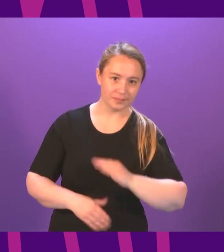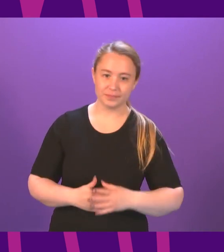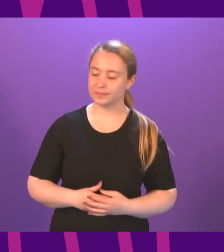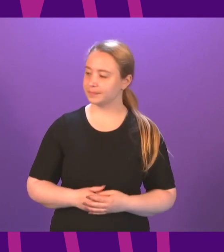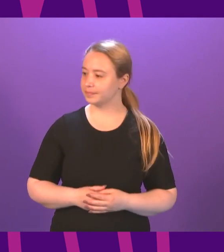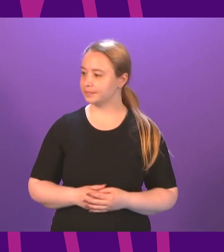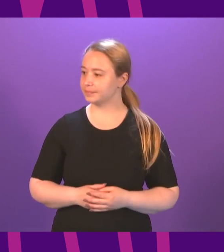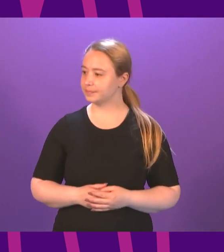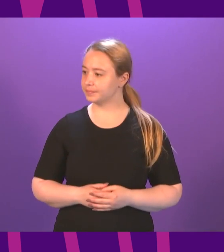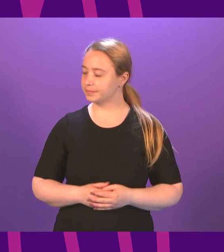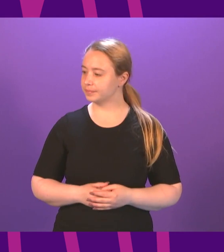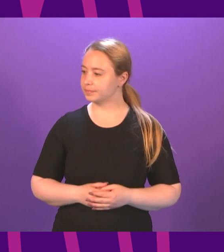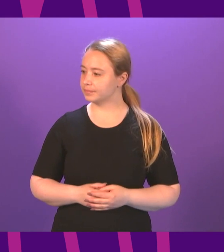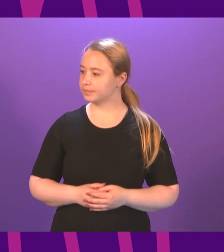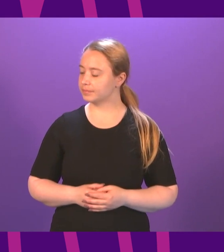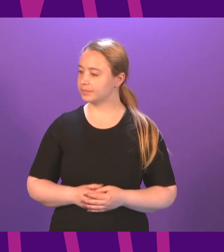of order?